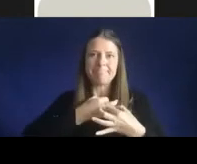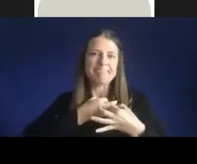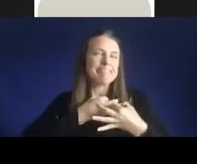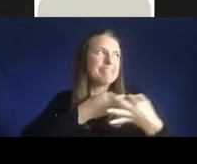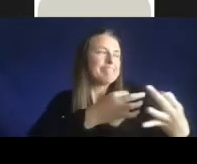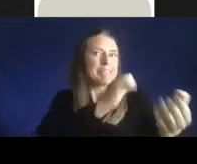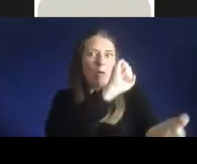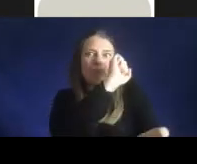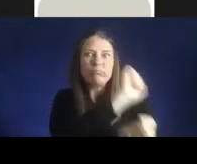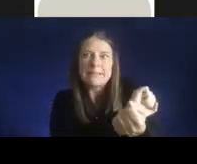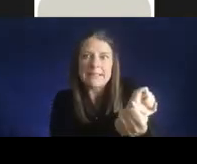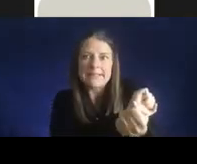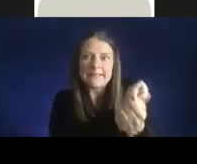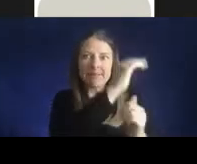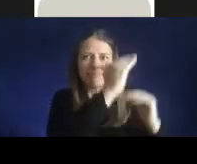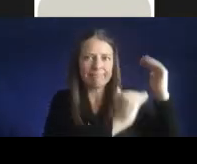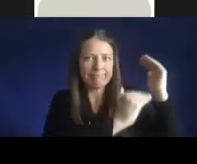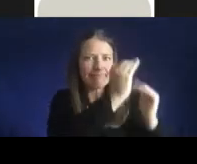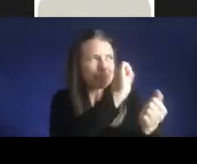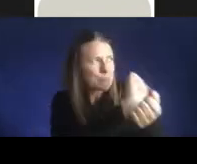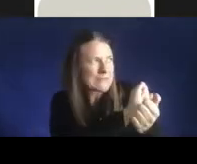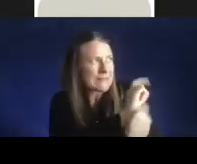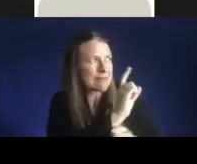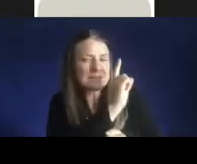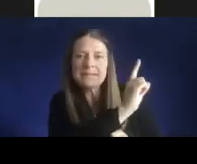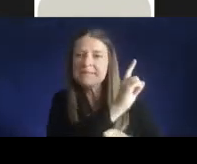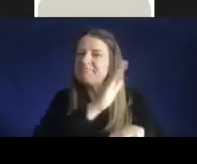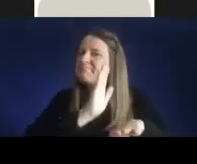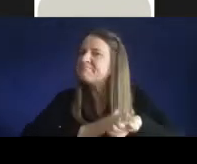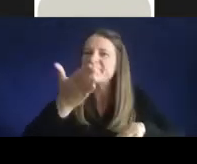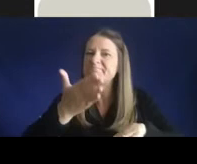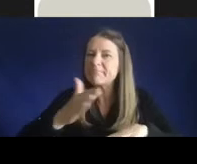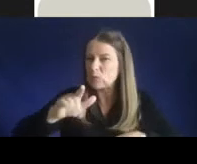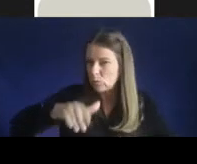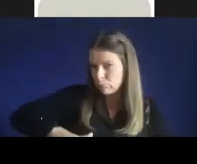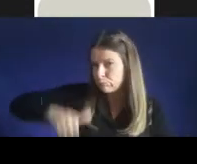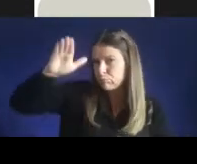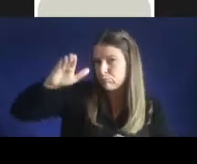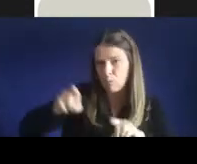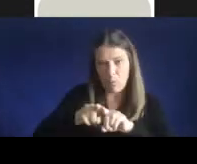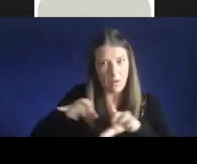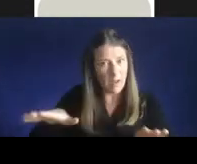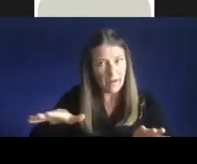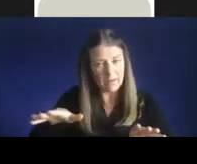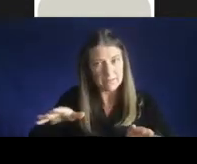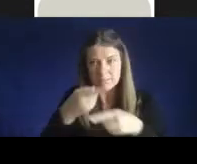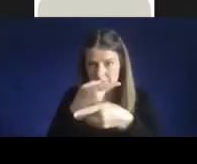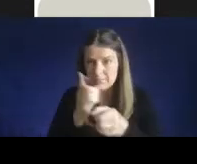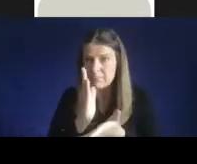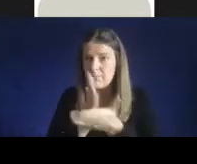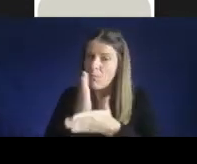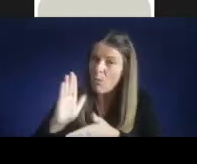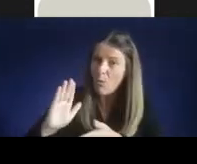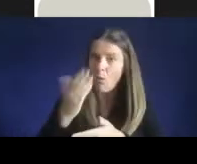prisons. No matter what walk of life we come from, we have all at one point looked at a prison from